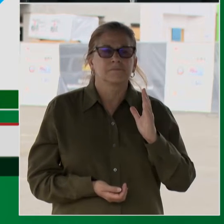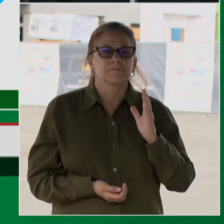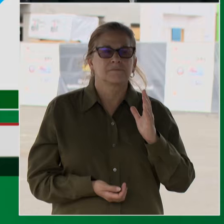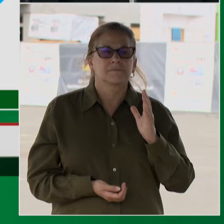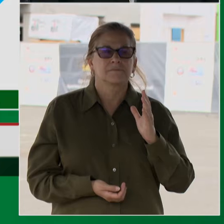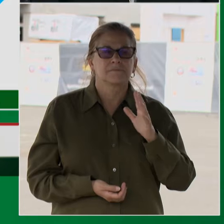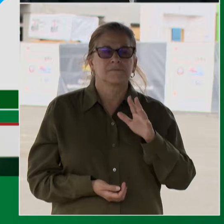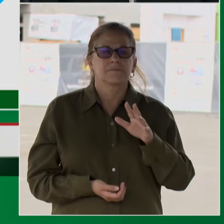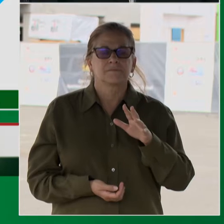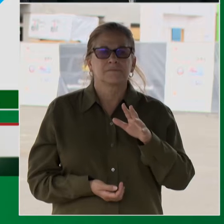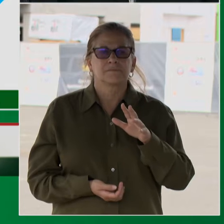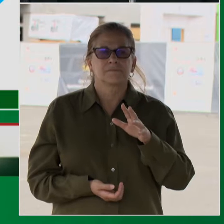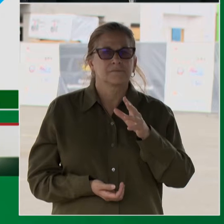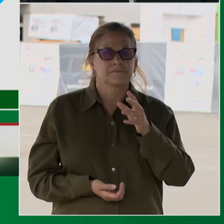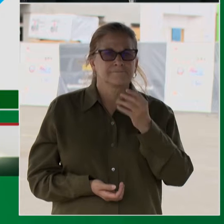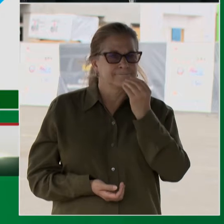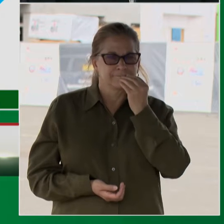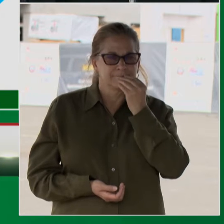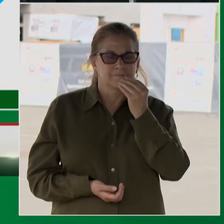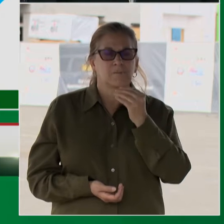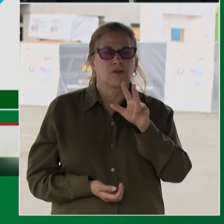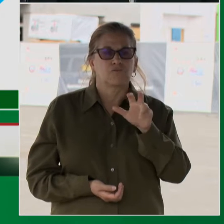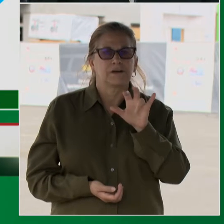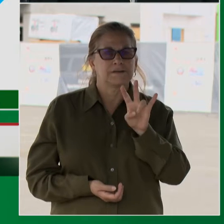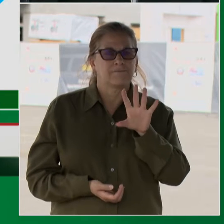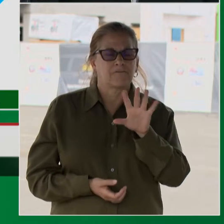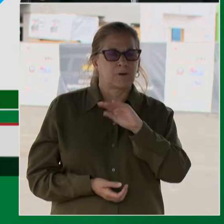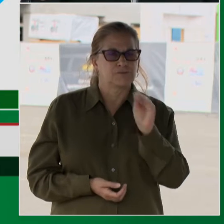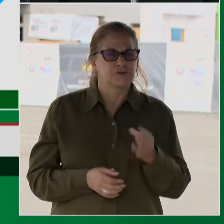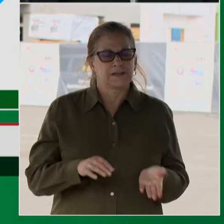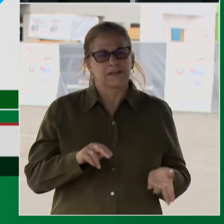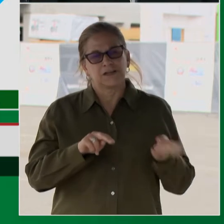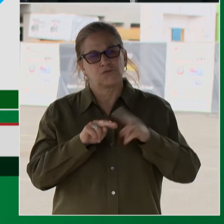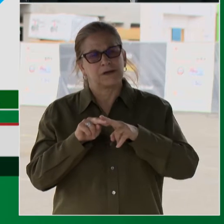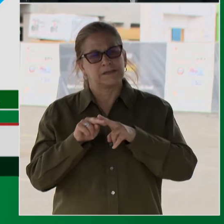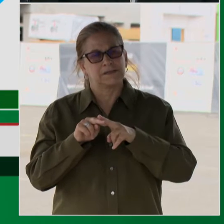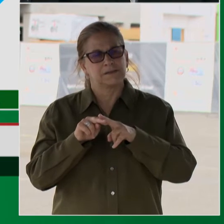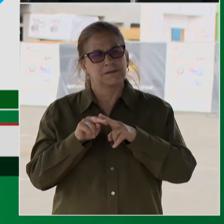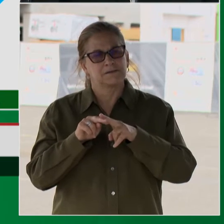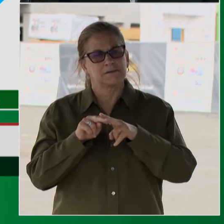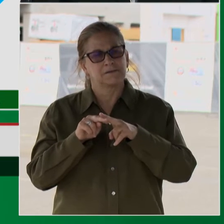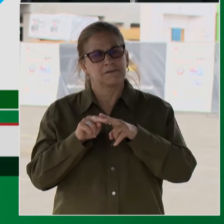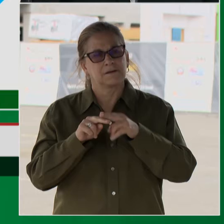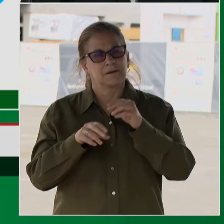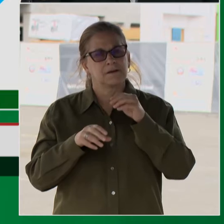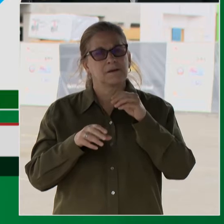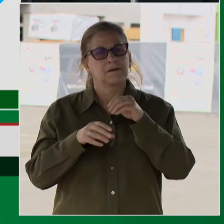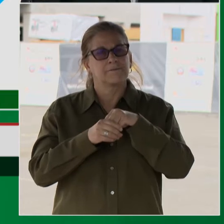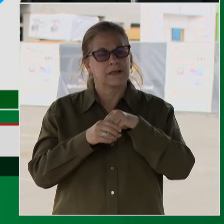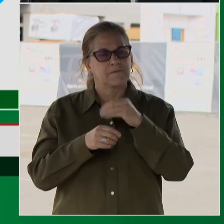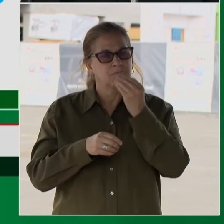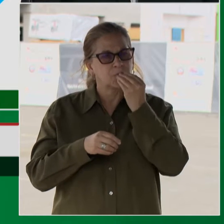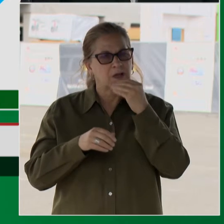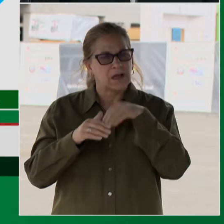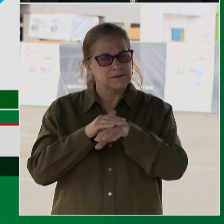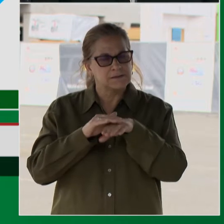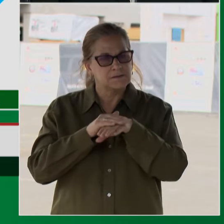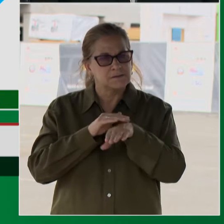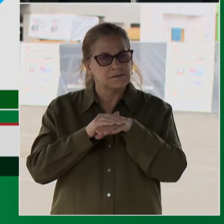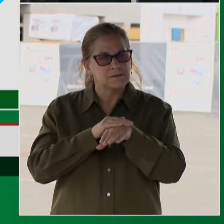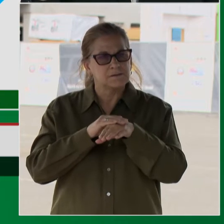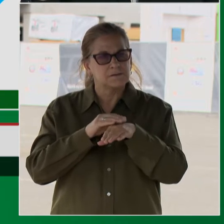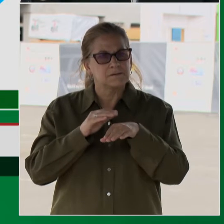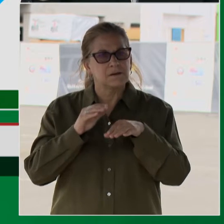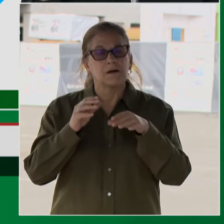low-income residents live within a quarter mile of a full-service grocery store, and yet approximately 80,000 residents live more than a